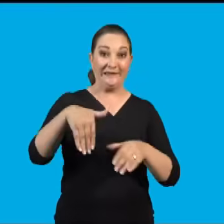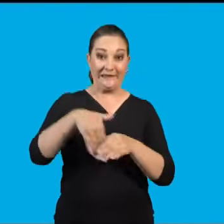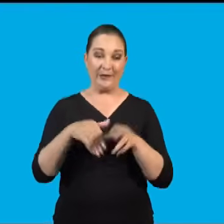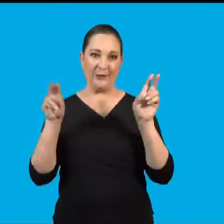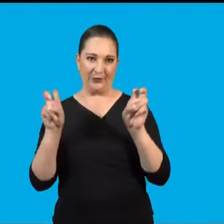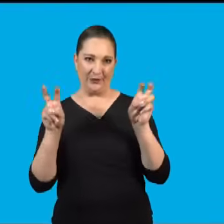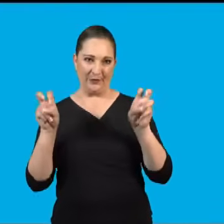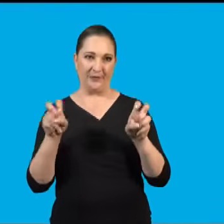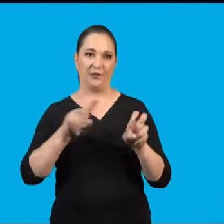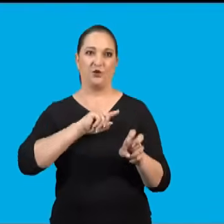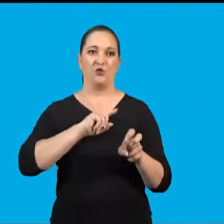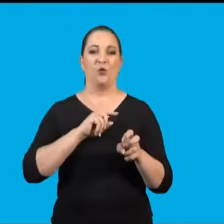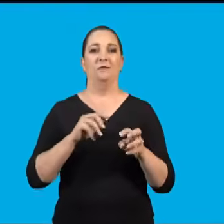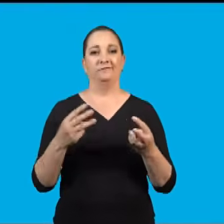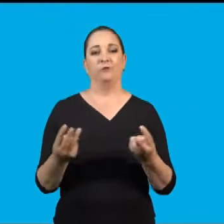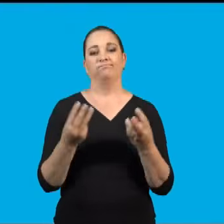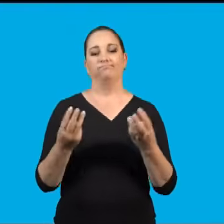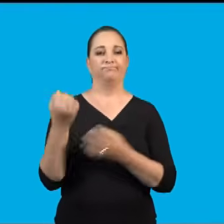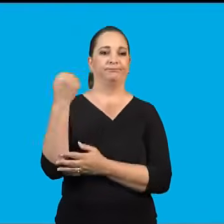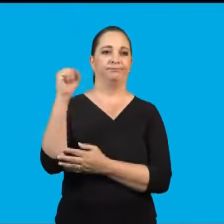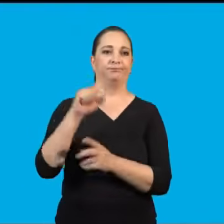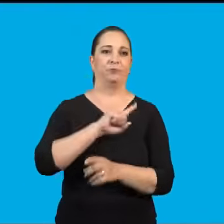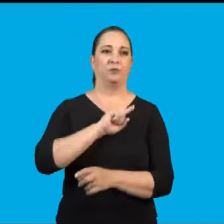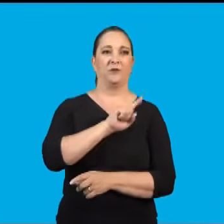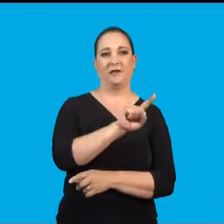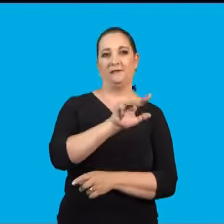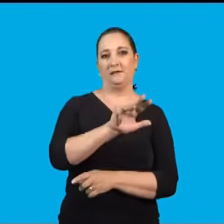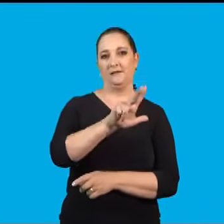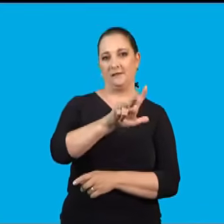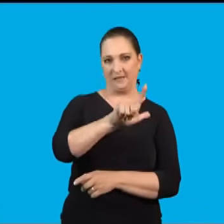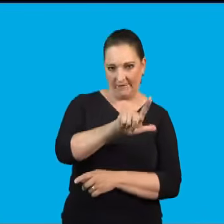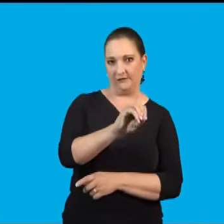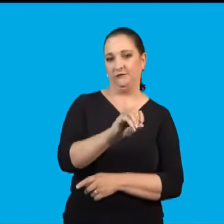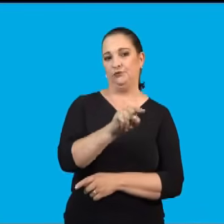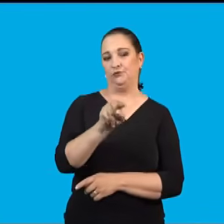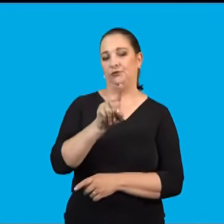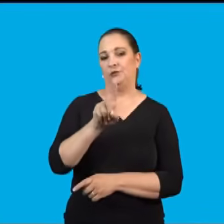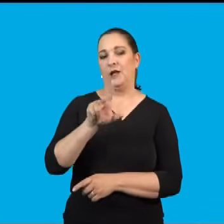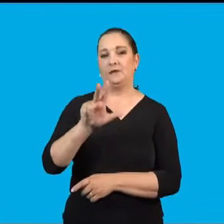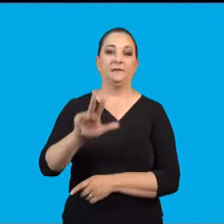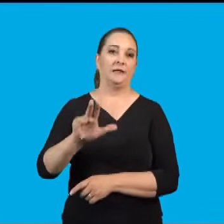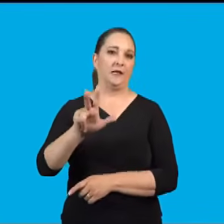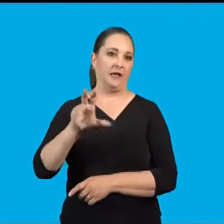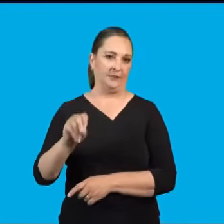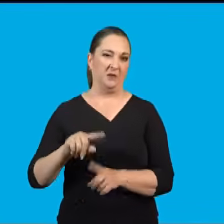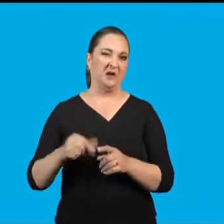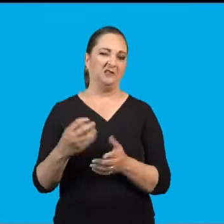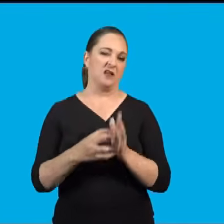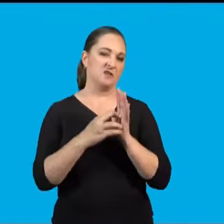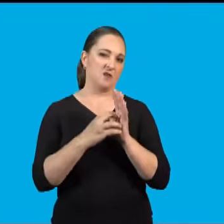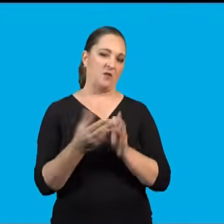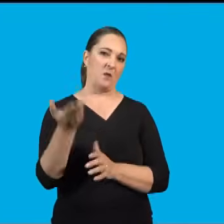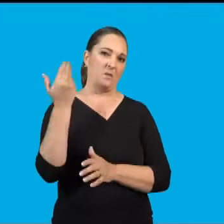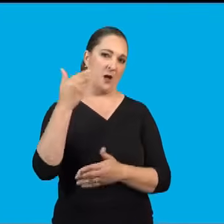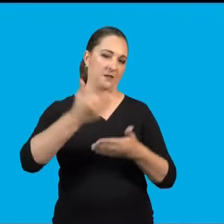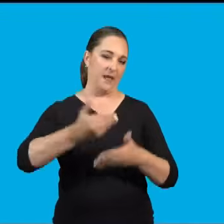with this theme of civil resistance in South Africa in the 1970s and 80s. Now, let's look at an example from a